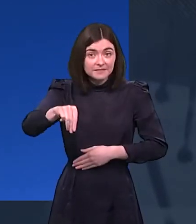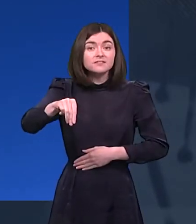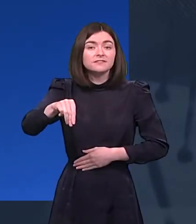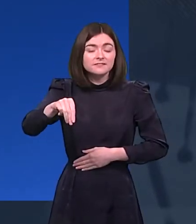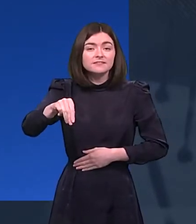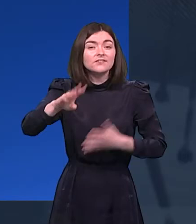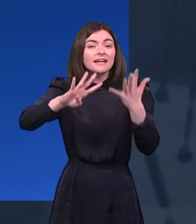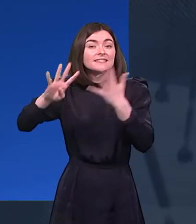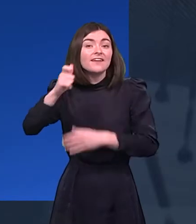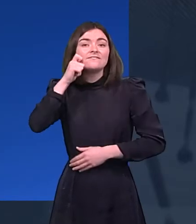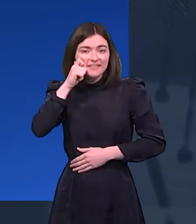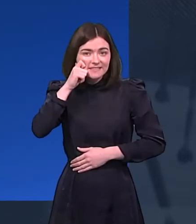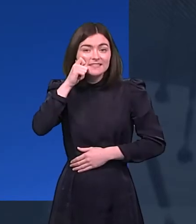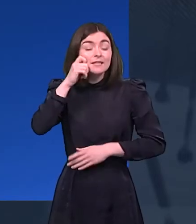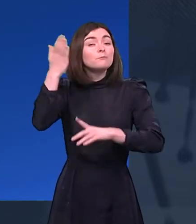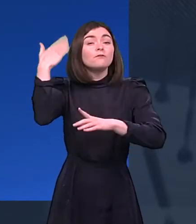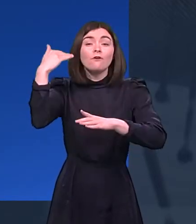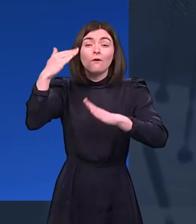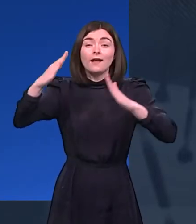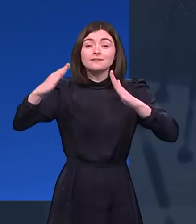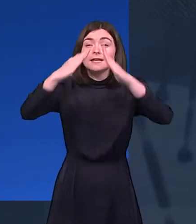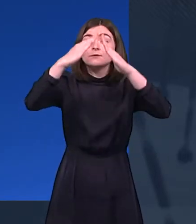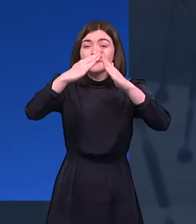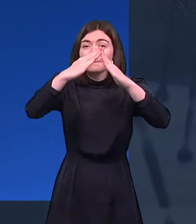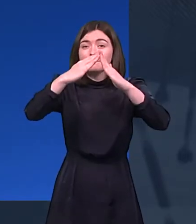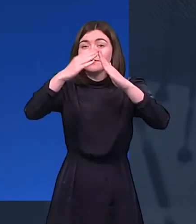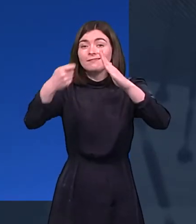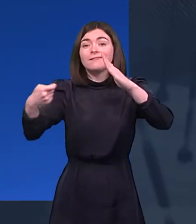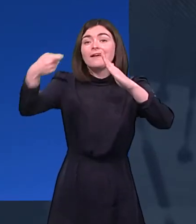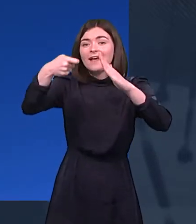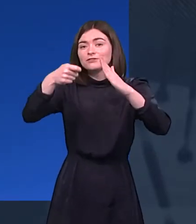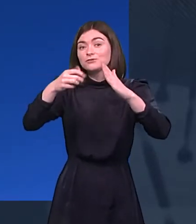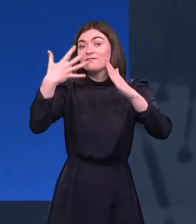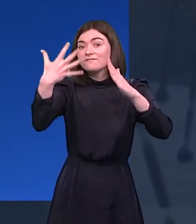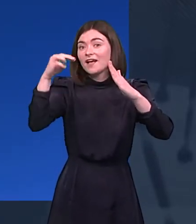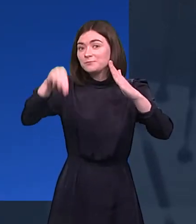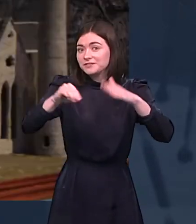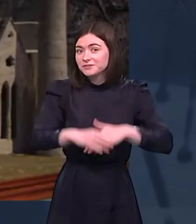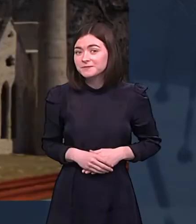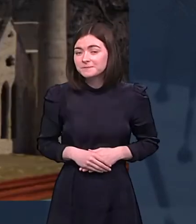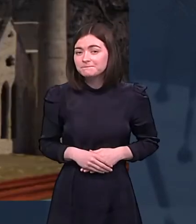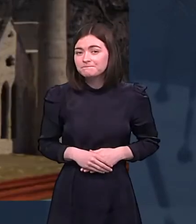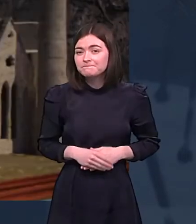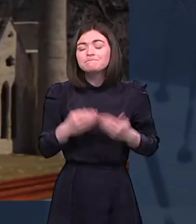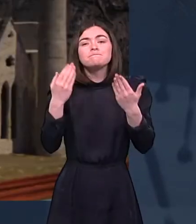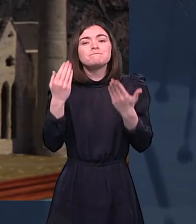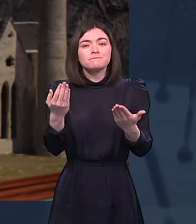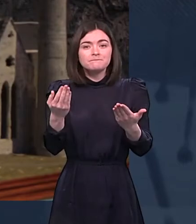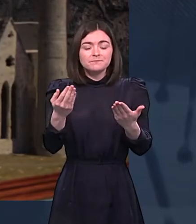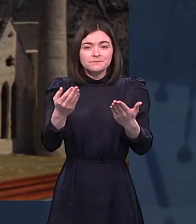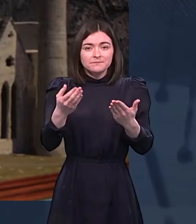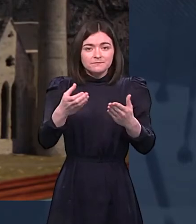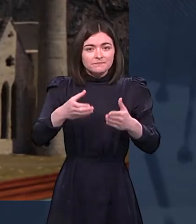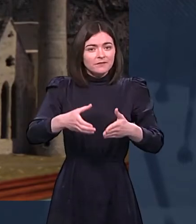feet. It once had a conical tower which extended it by a further 5 metres. It only has a foundation